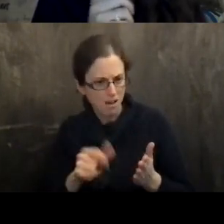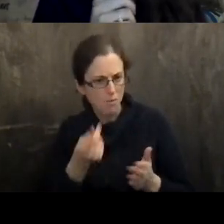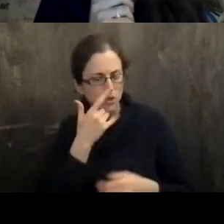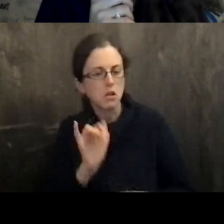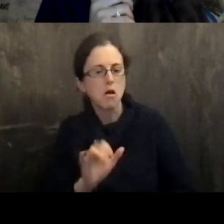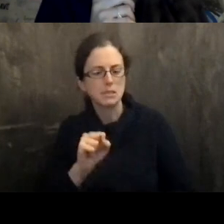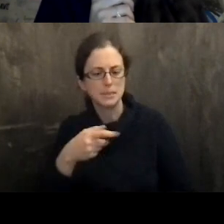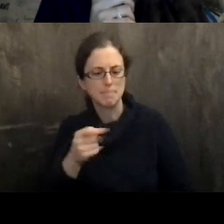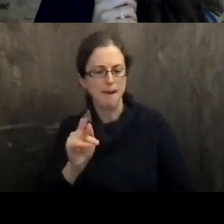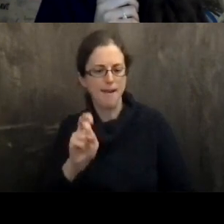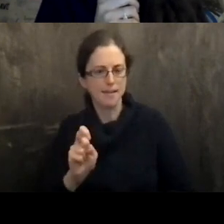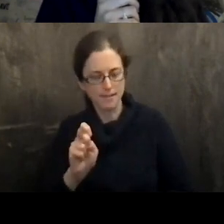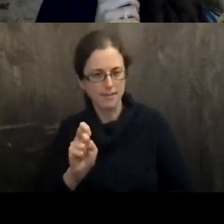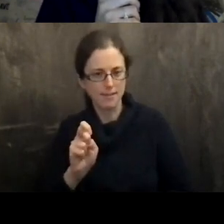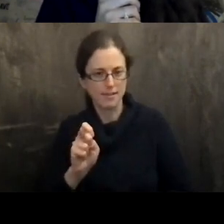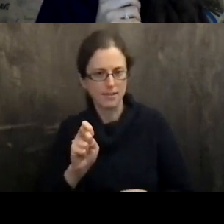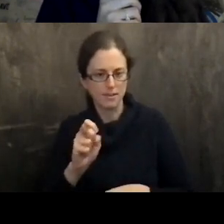recognize COVID-19 virus.